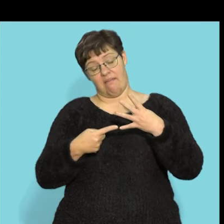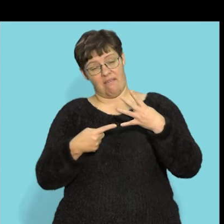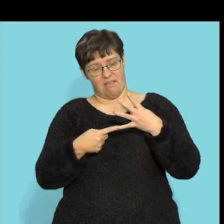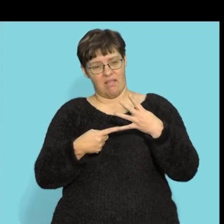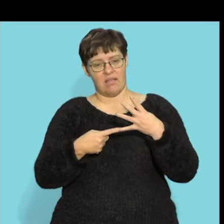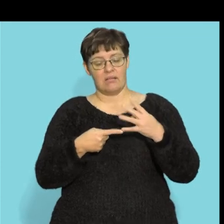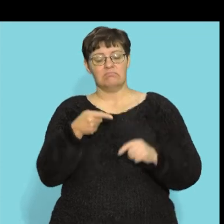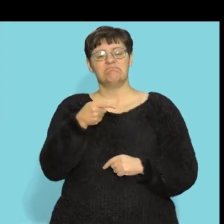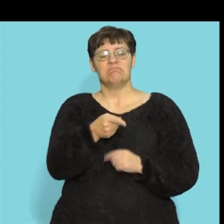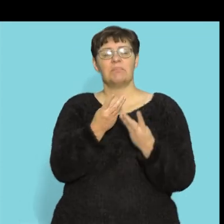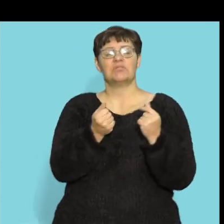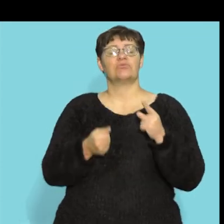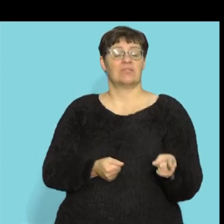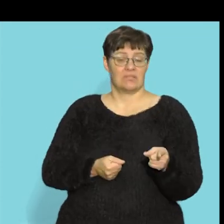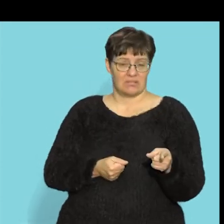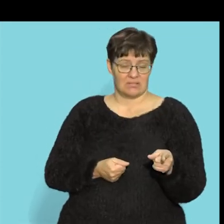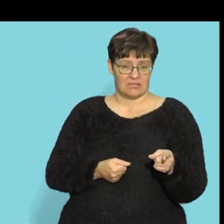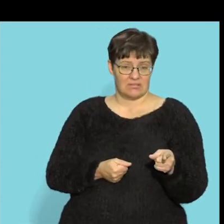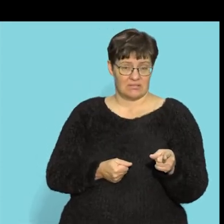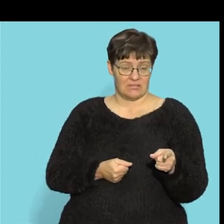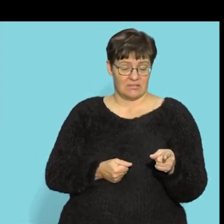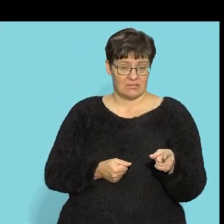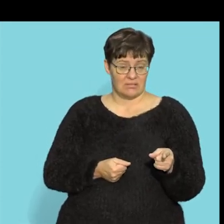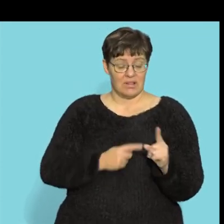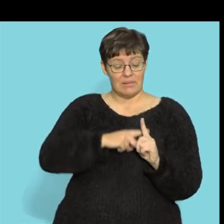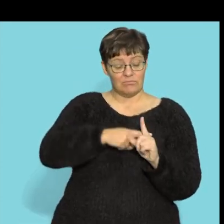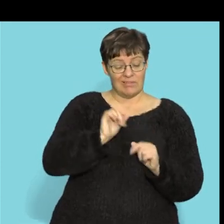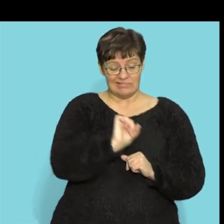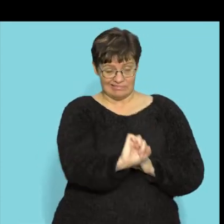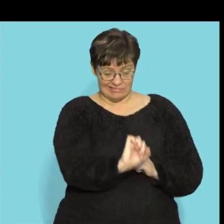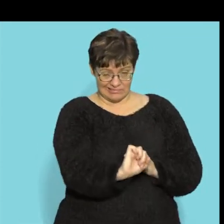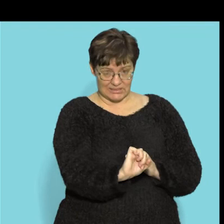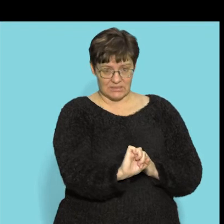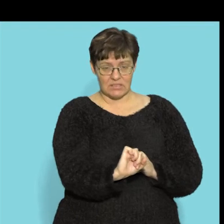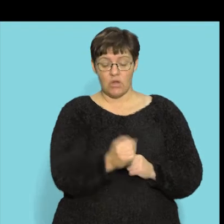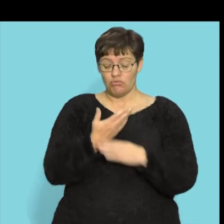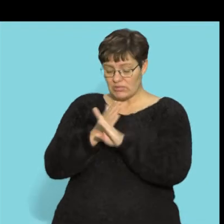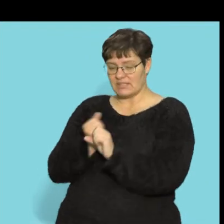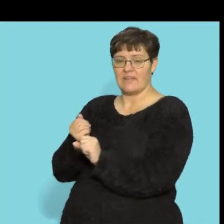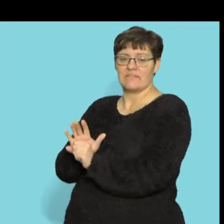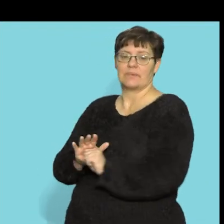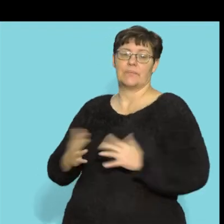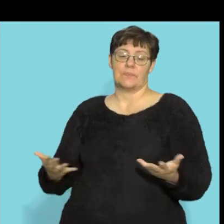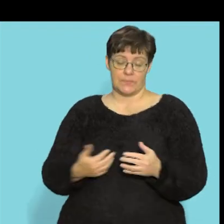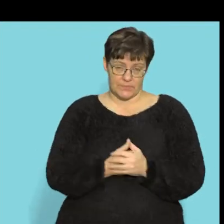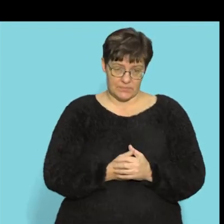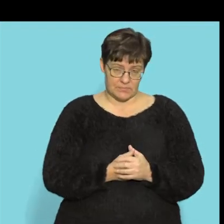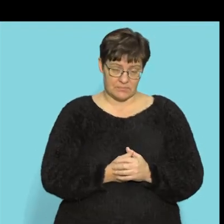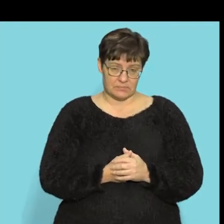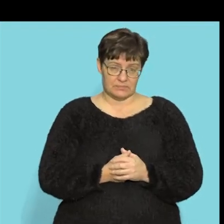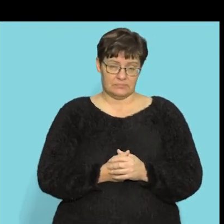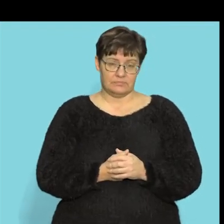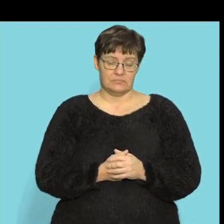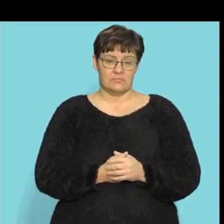temperature of a conductor, right? Not just temperature of a conductor affect the resistance. Now, temperature